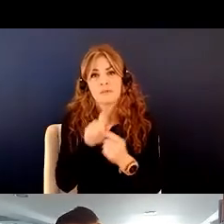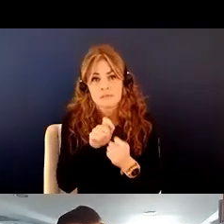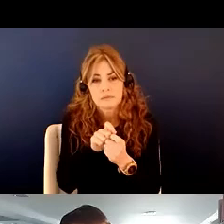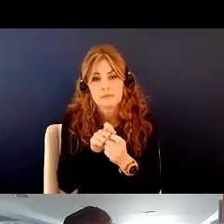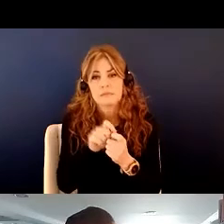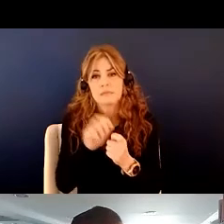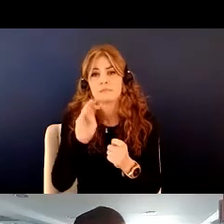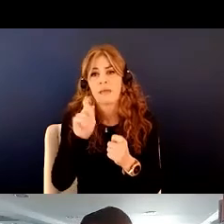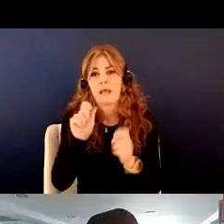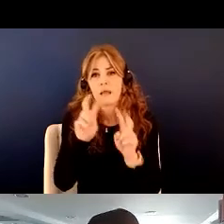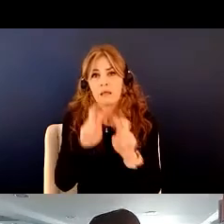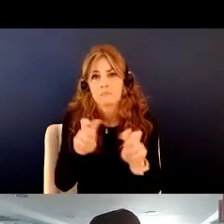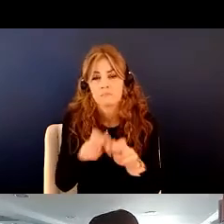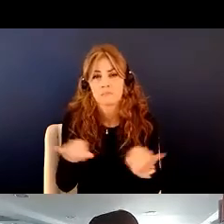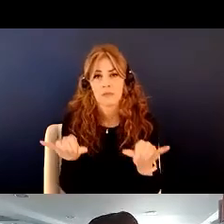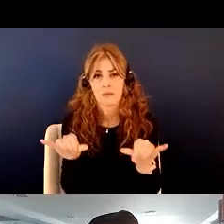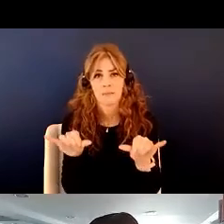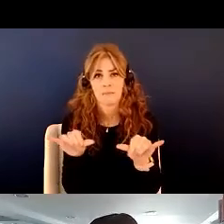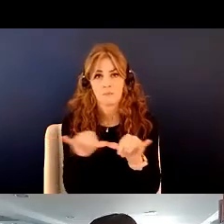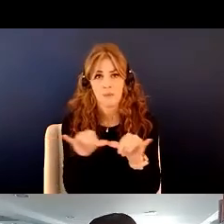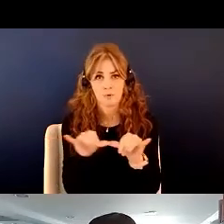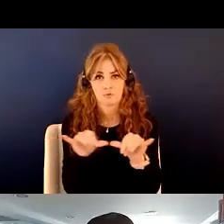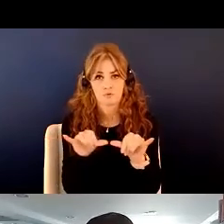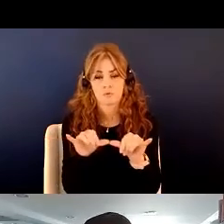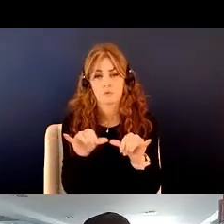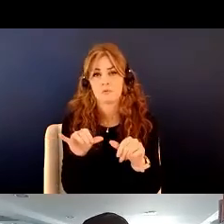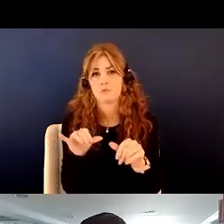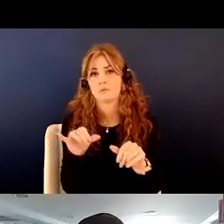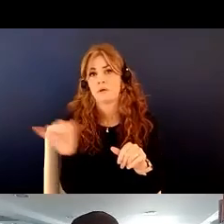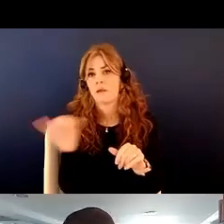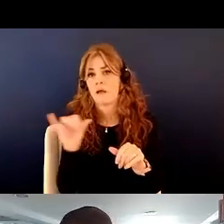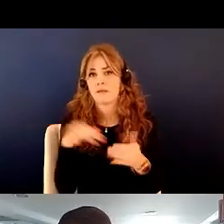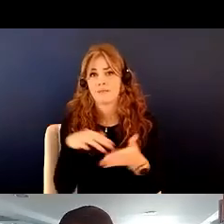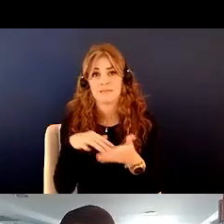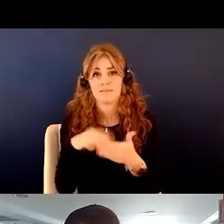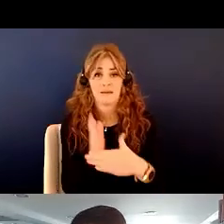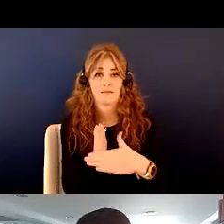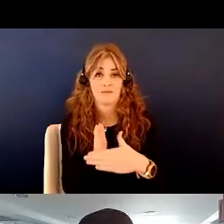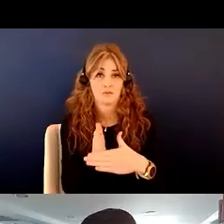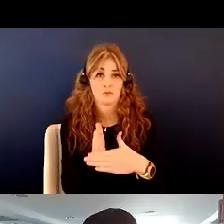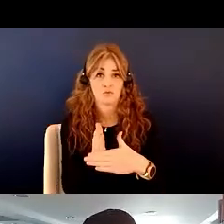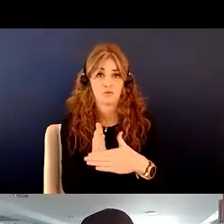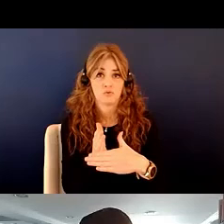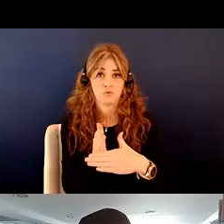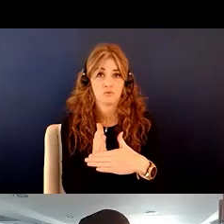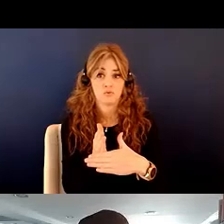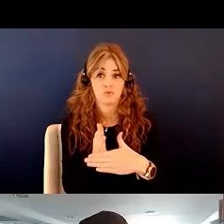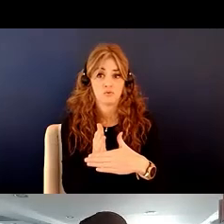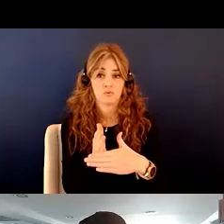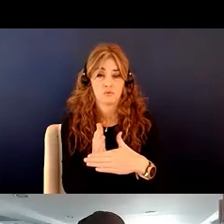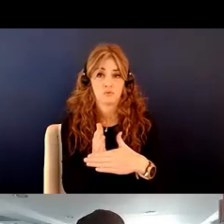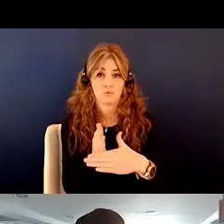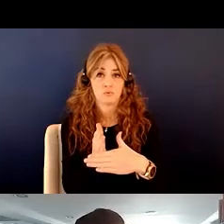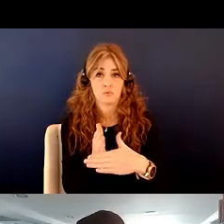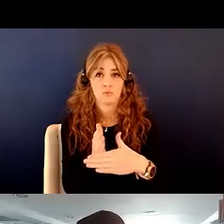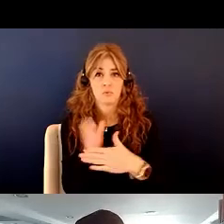meta-analytic parameter estimates that you may be interested in, like the study average. Again,